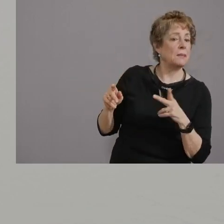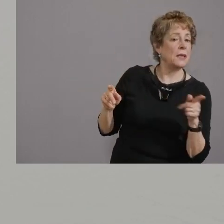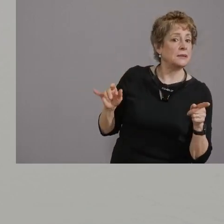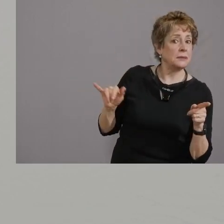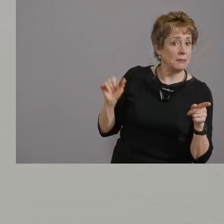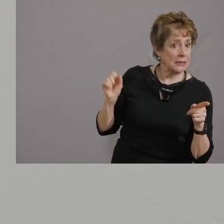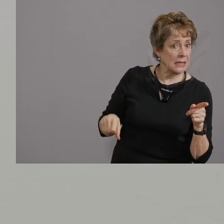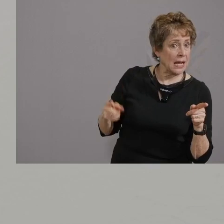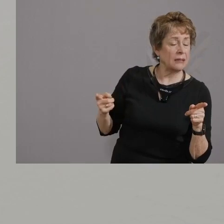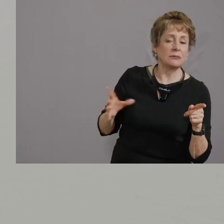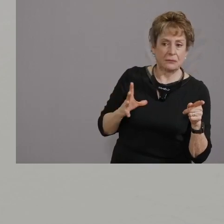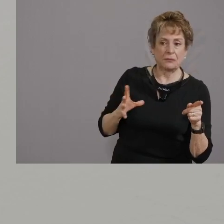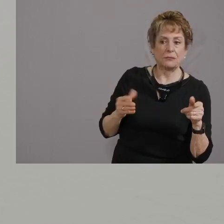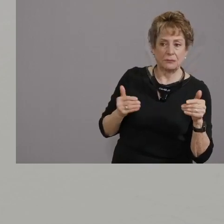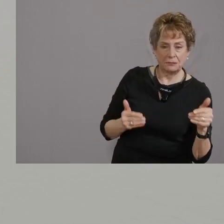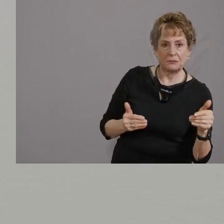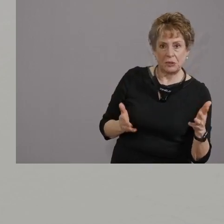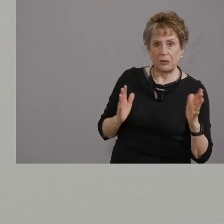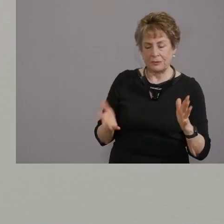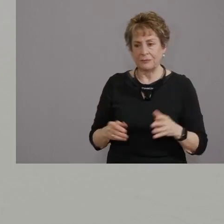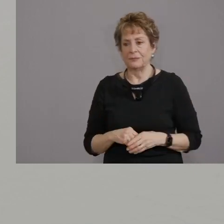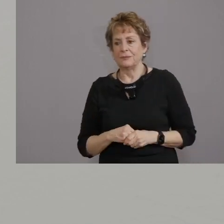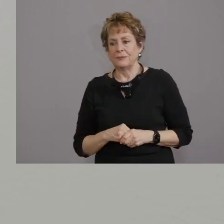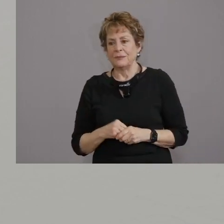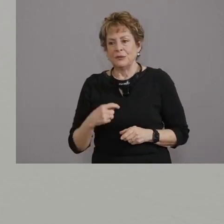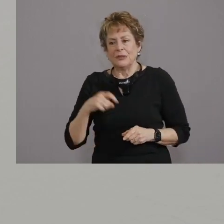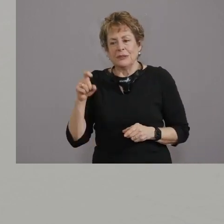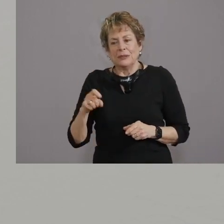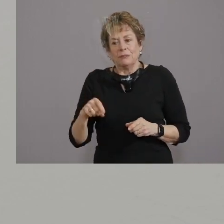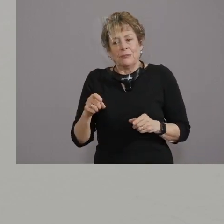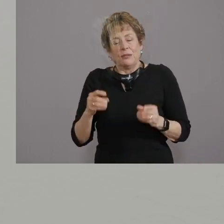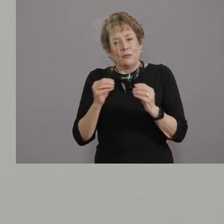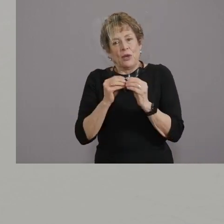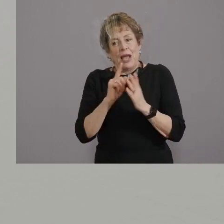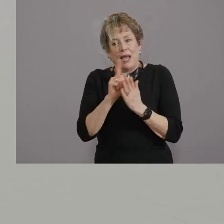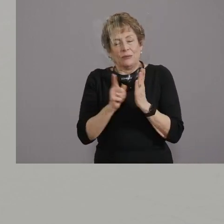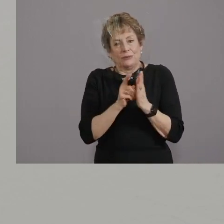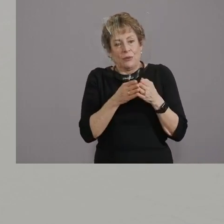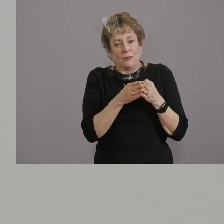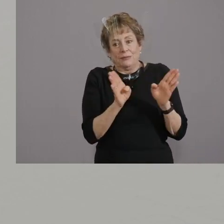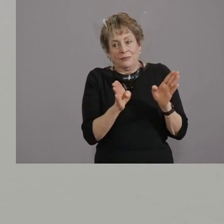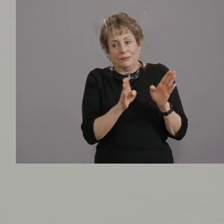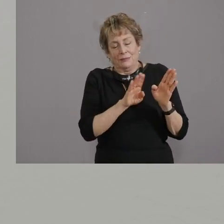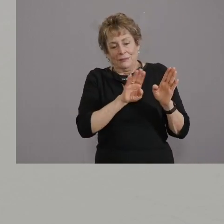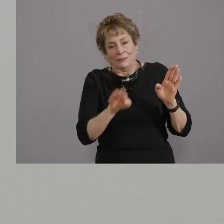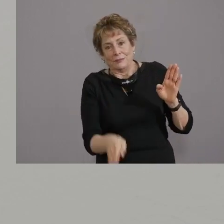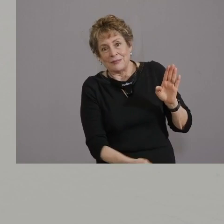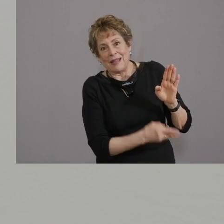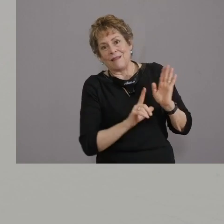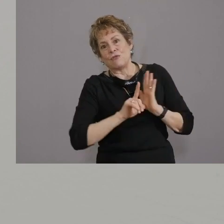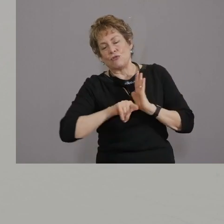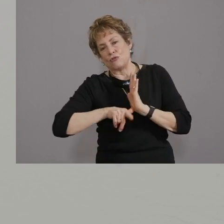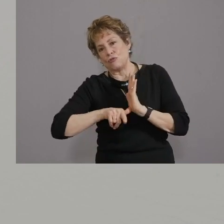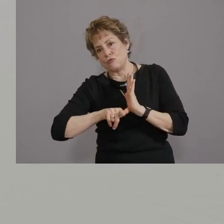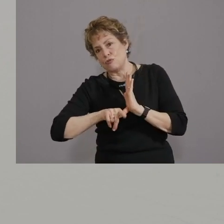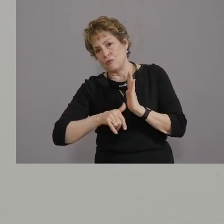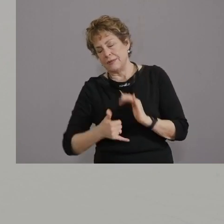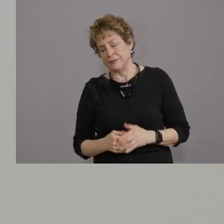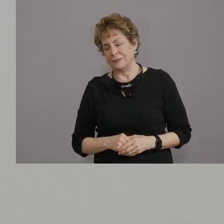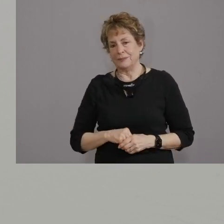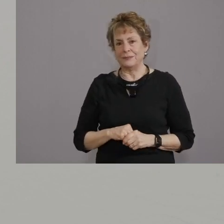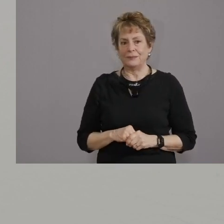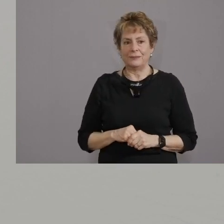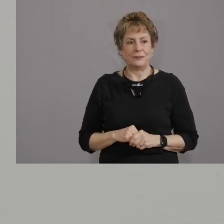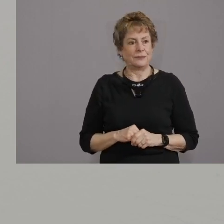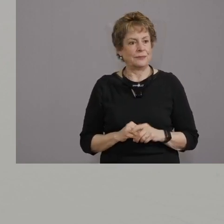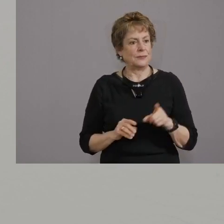moving forward. I wanted to I'm asking about the rate of distribution, because right now, if